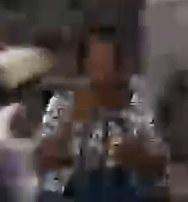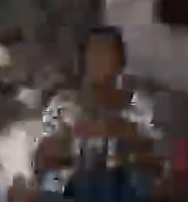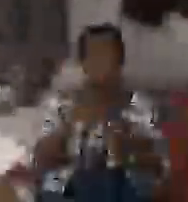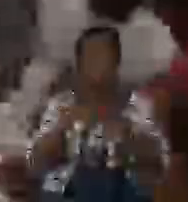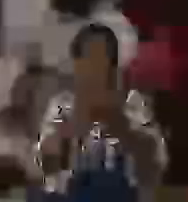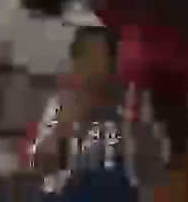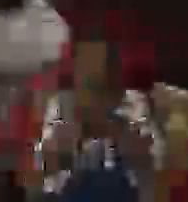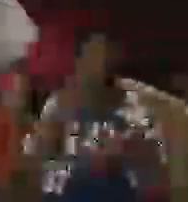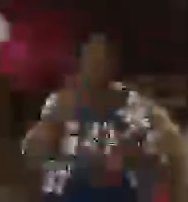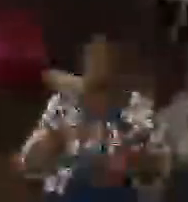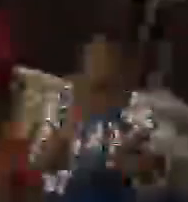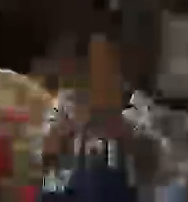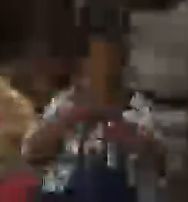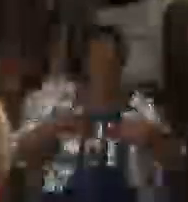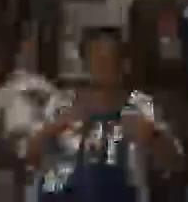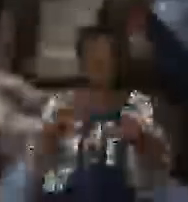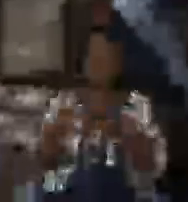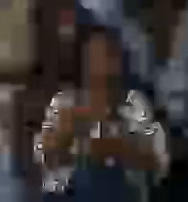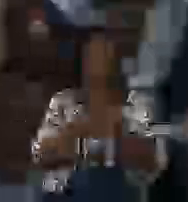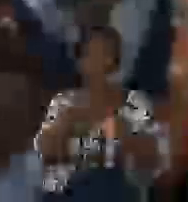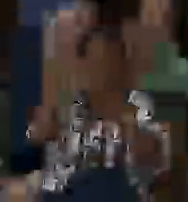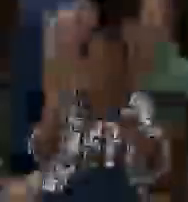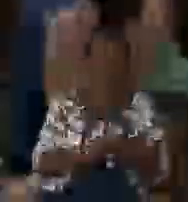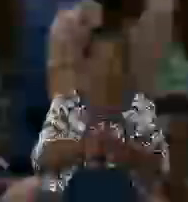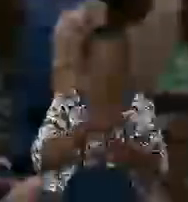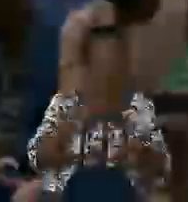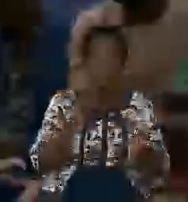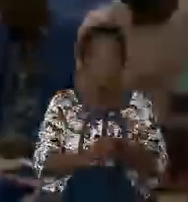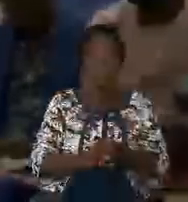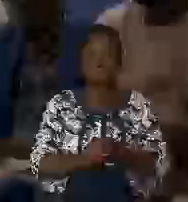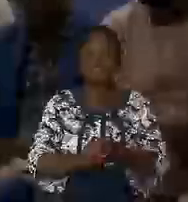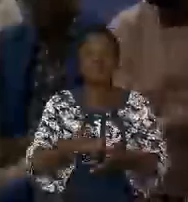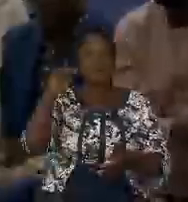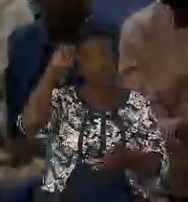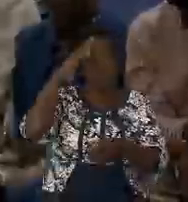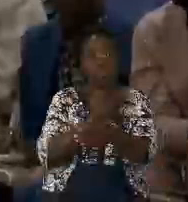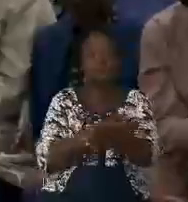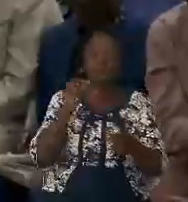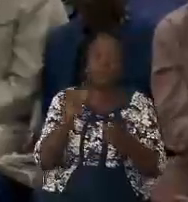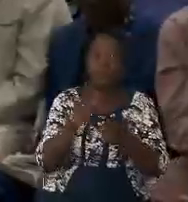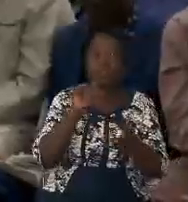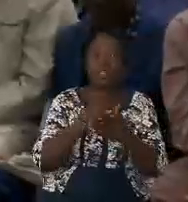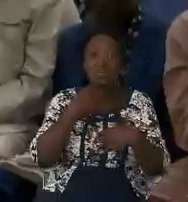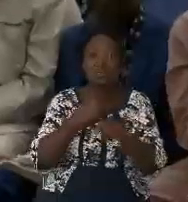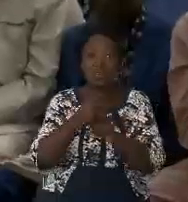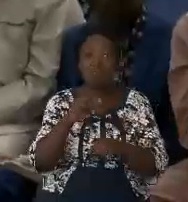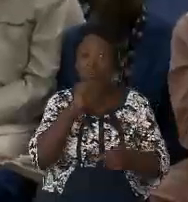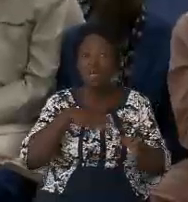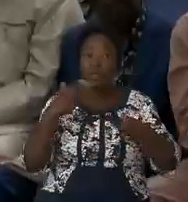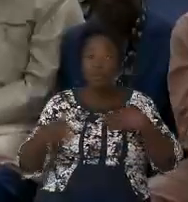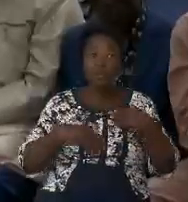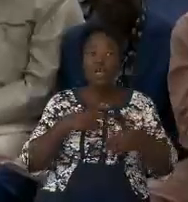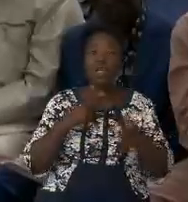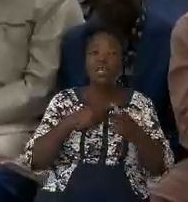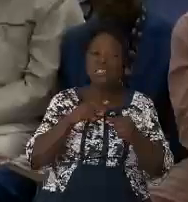evil spirit, you are going to be healed in Jesus' name. And that evil spirit that is always making you are